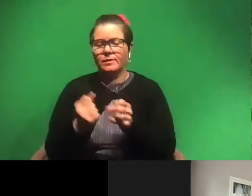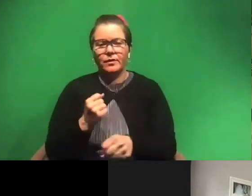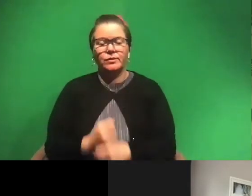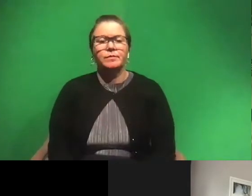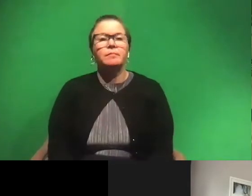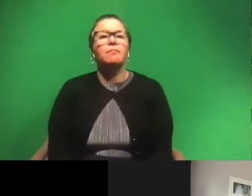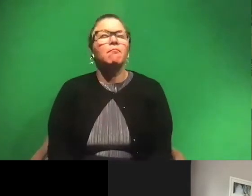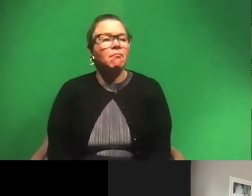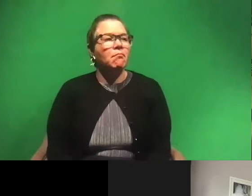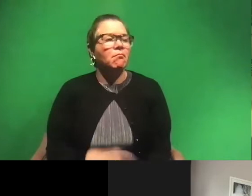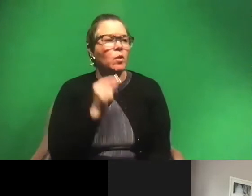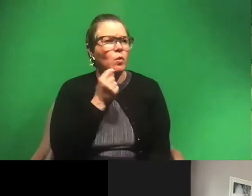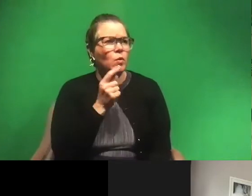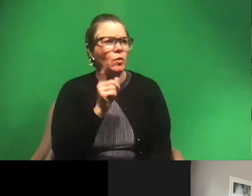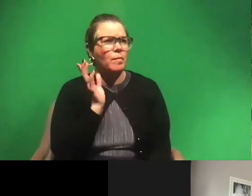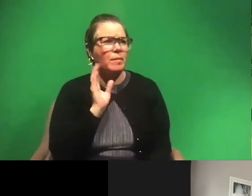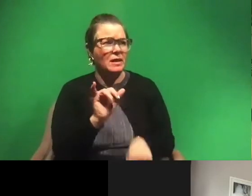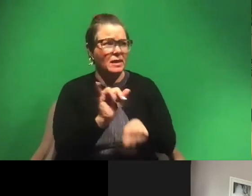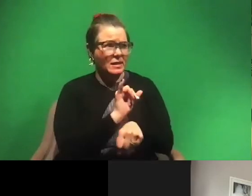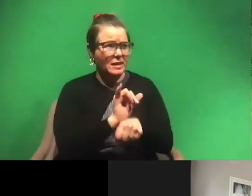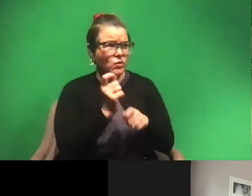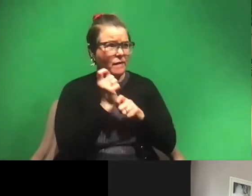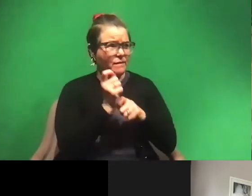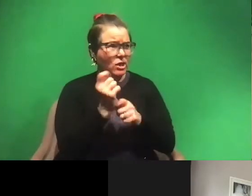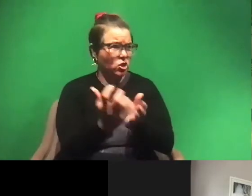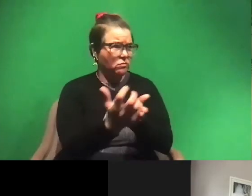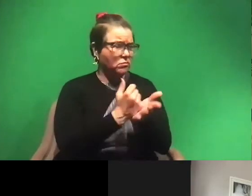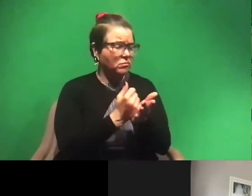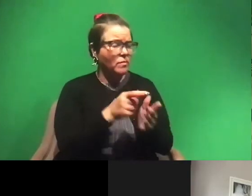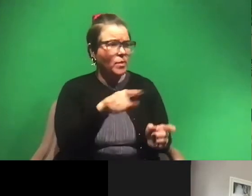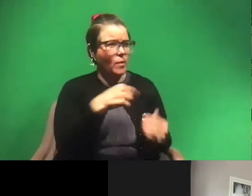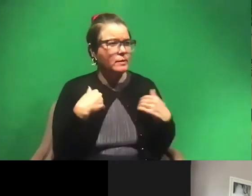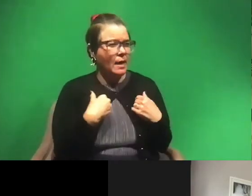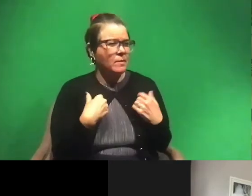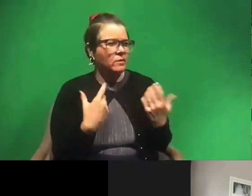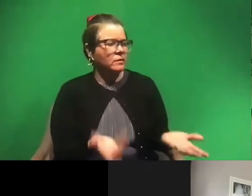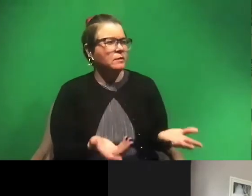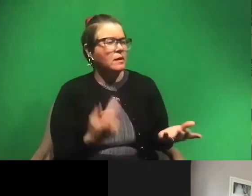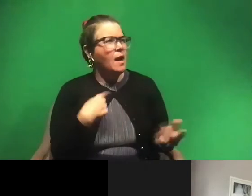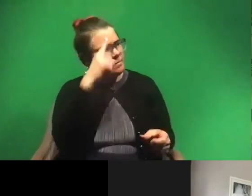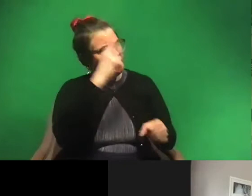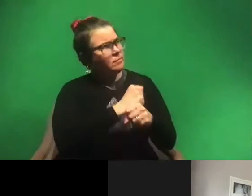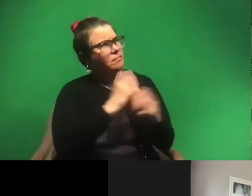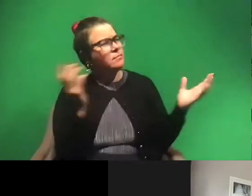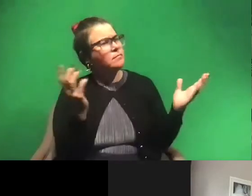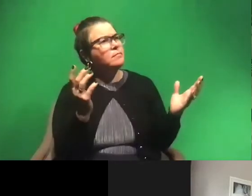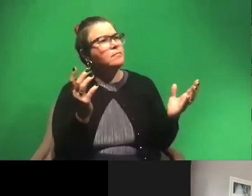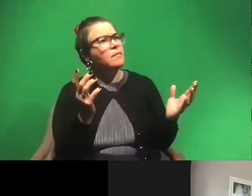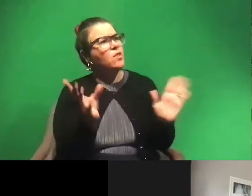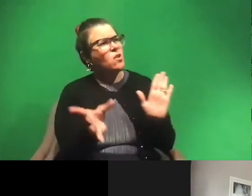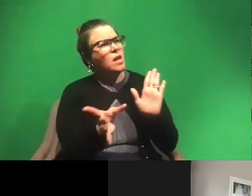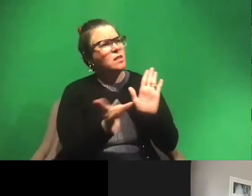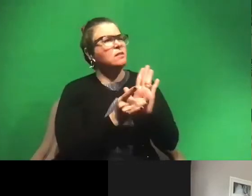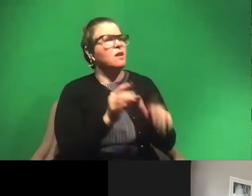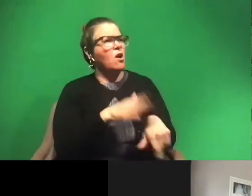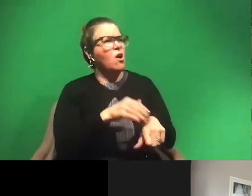cool. So when there was an industrial fishery for these animals, how, like, I always imagine abalone as being really like stuck to the rock that they're